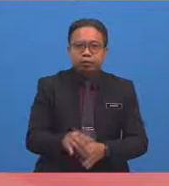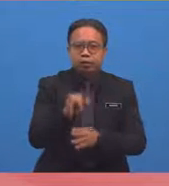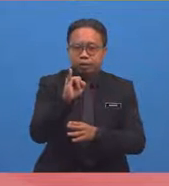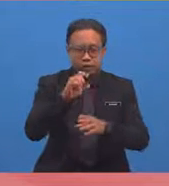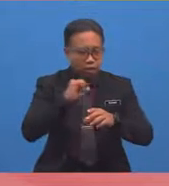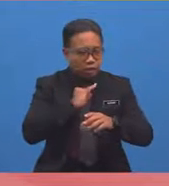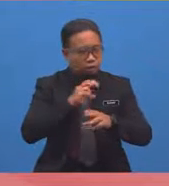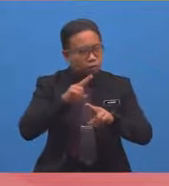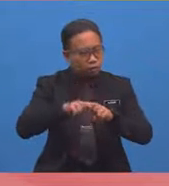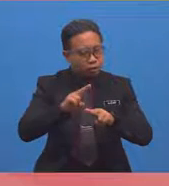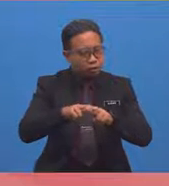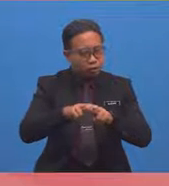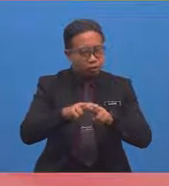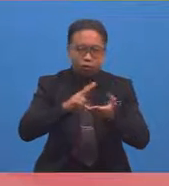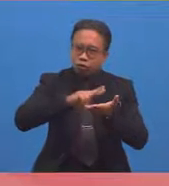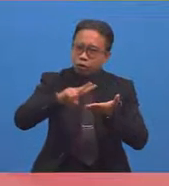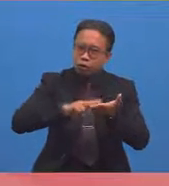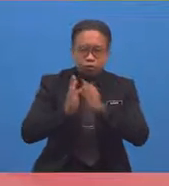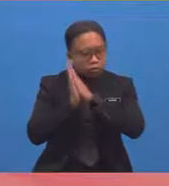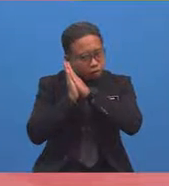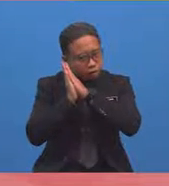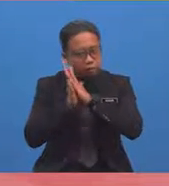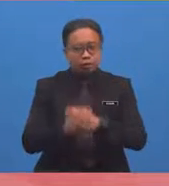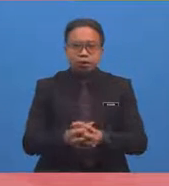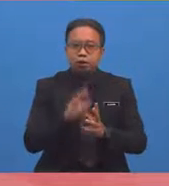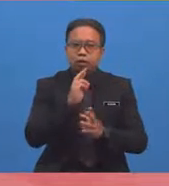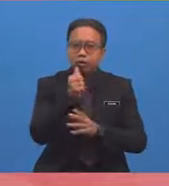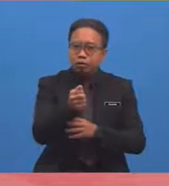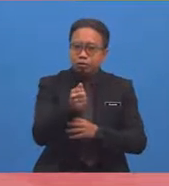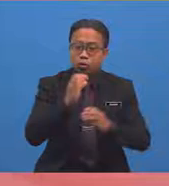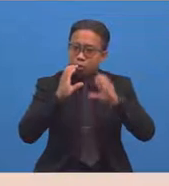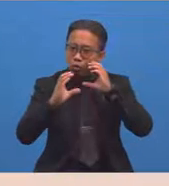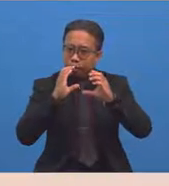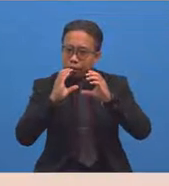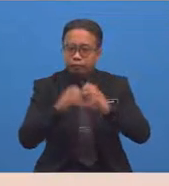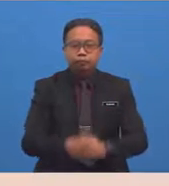Are you sleeping? Are you reading? Are you talking?